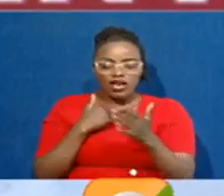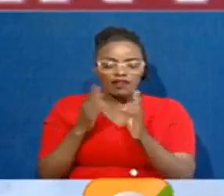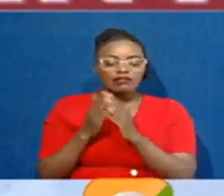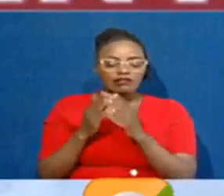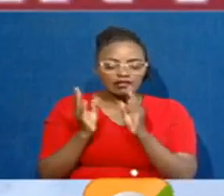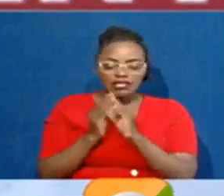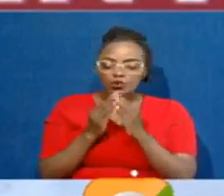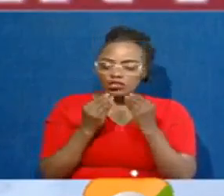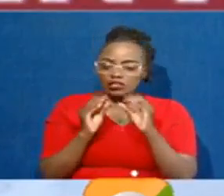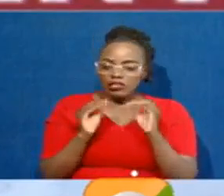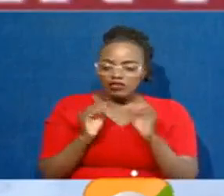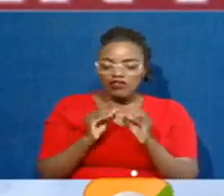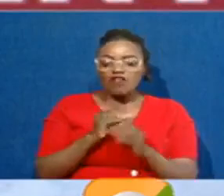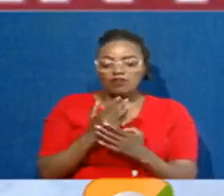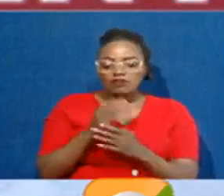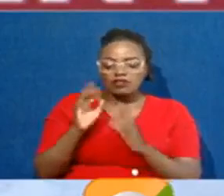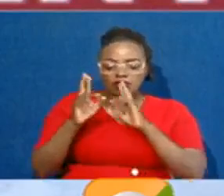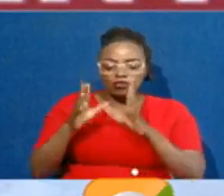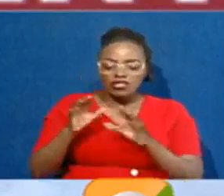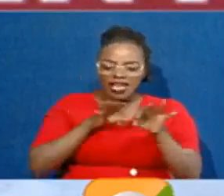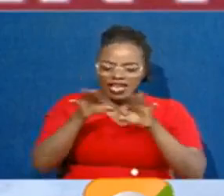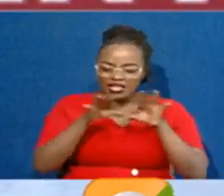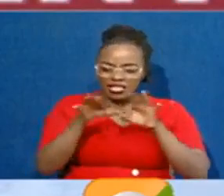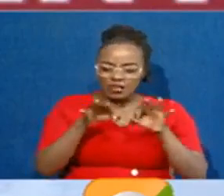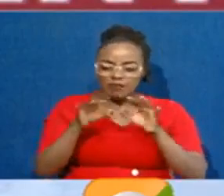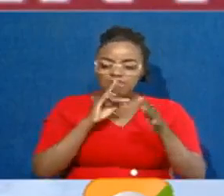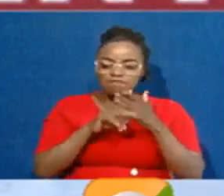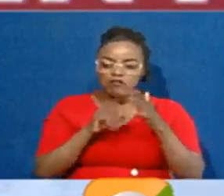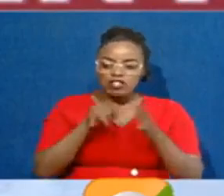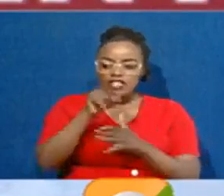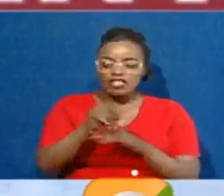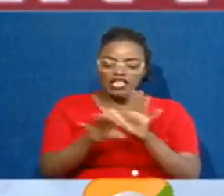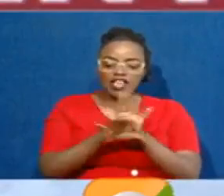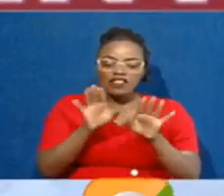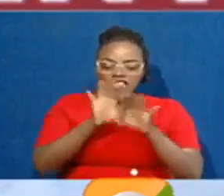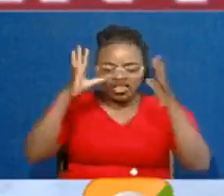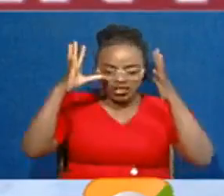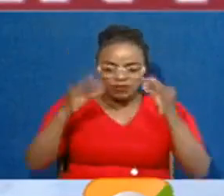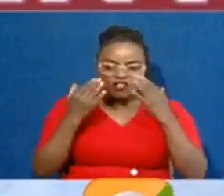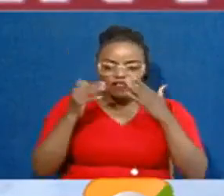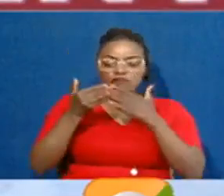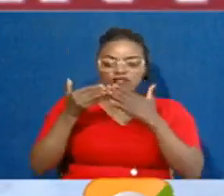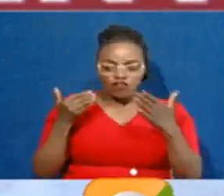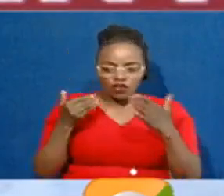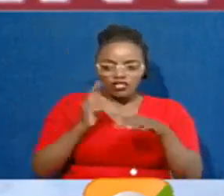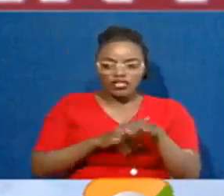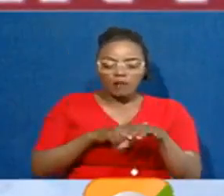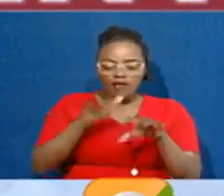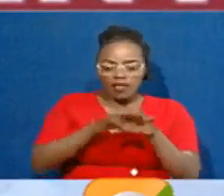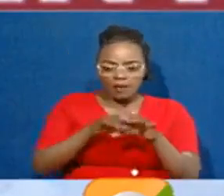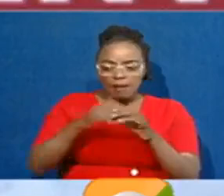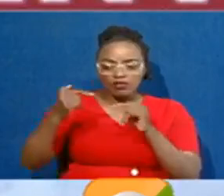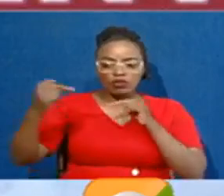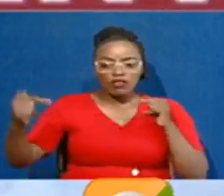session. And as Emmanuel Tornau reports from the onset, it appeared the die was cast for Gachagua, as members from the